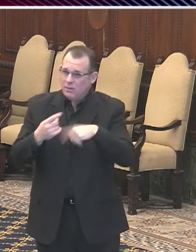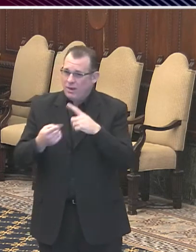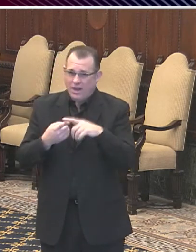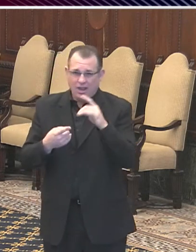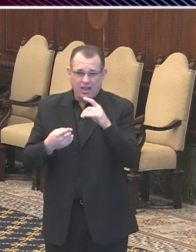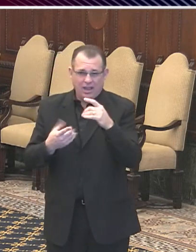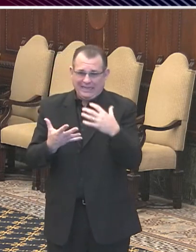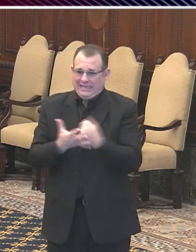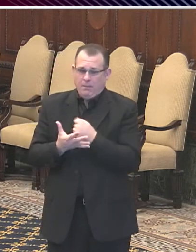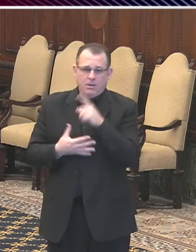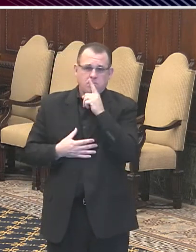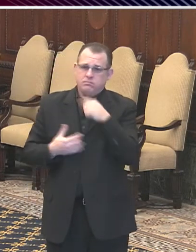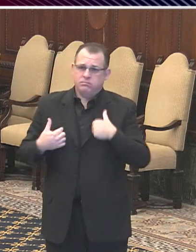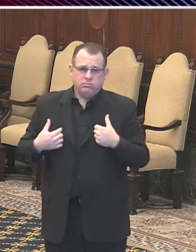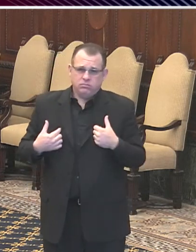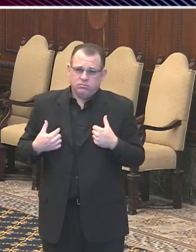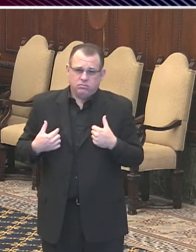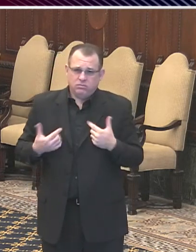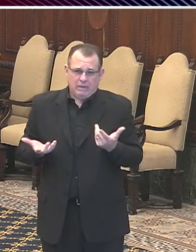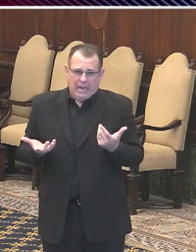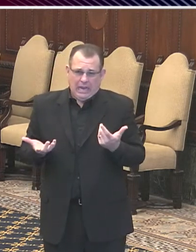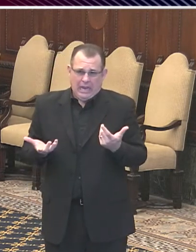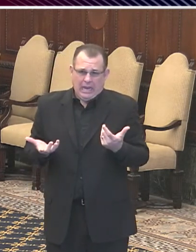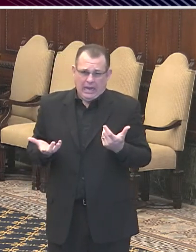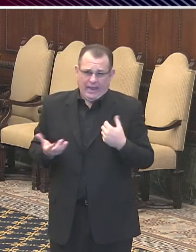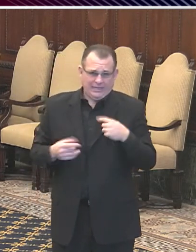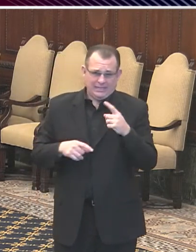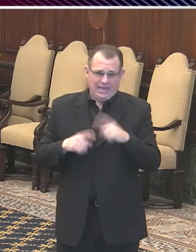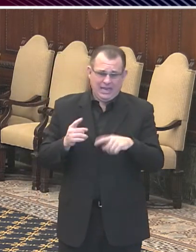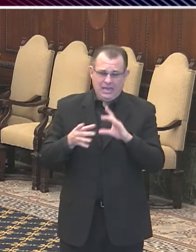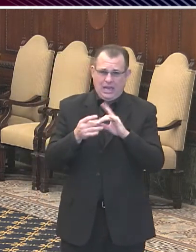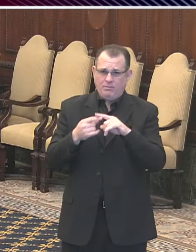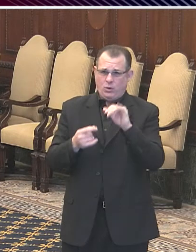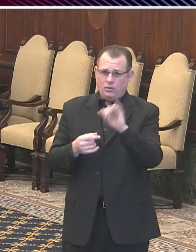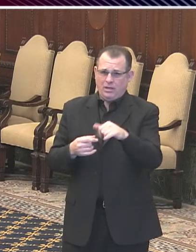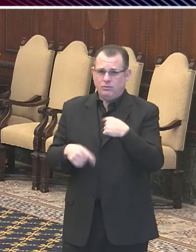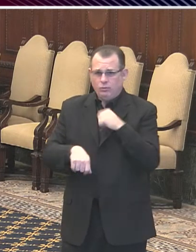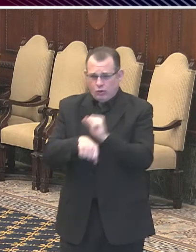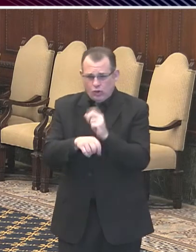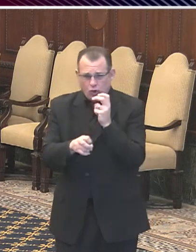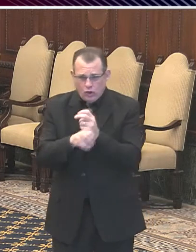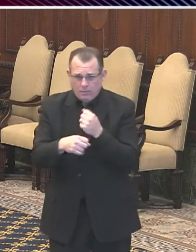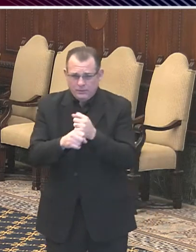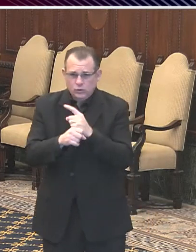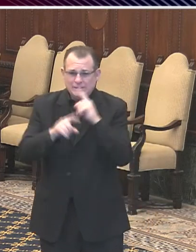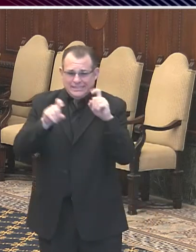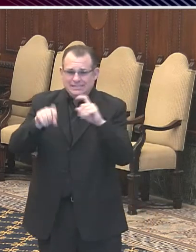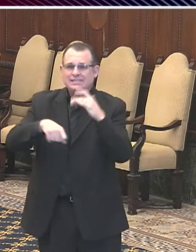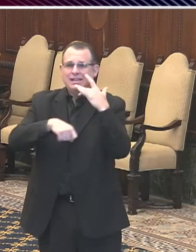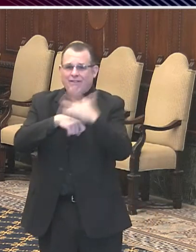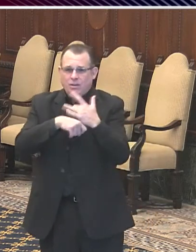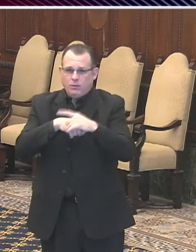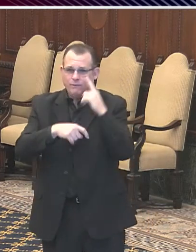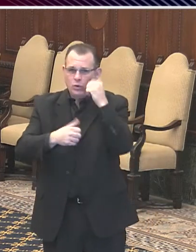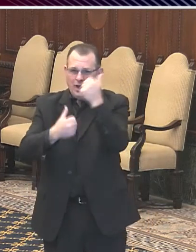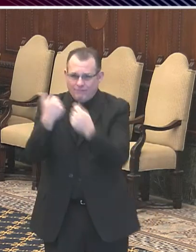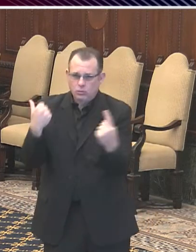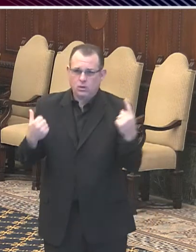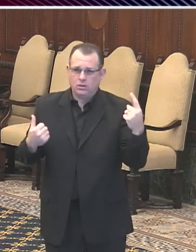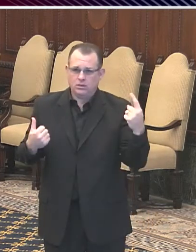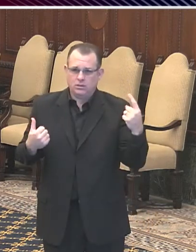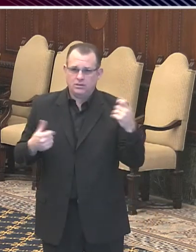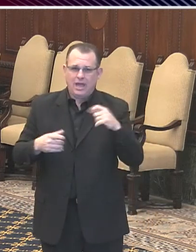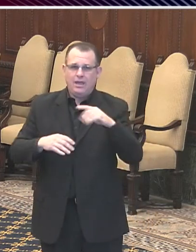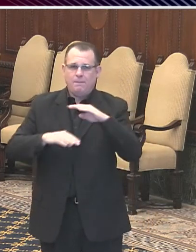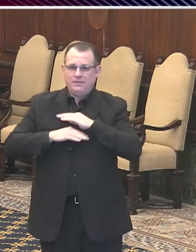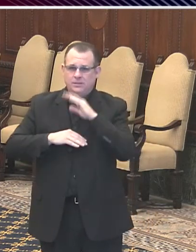that high-income residents are testing more than low-income residents. We are working hard to make sure that testing is available to everyone who meets the clinical criteria,